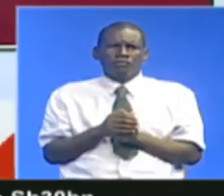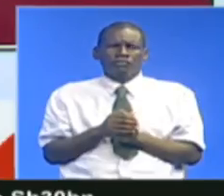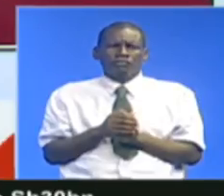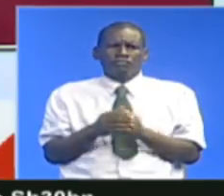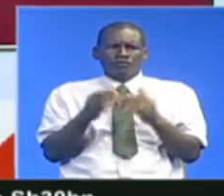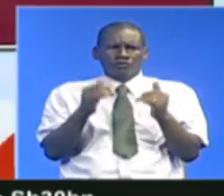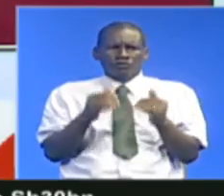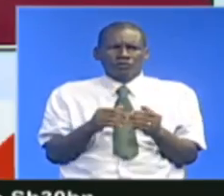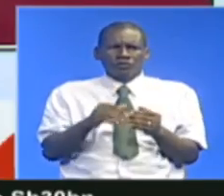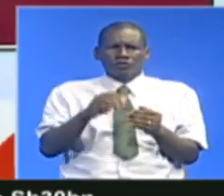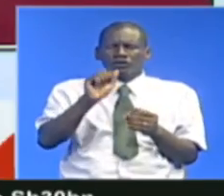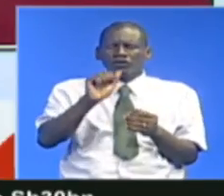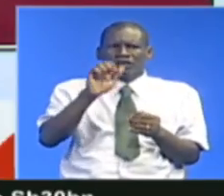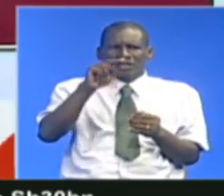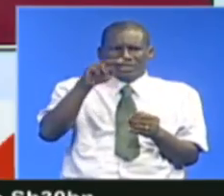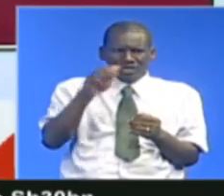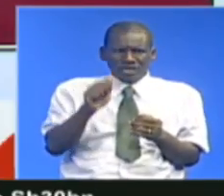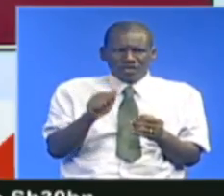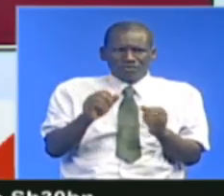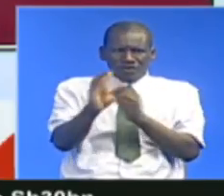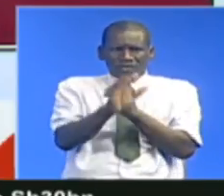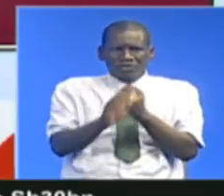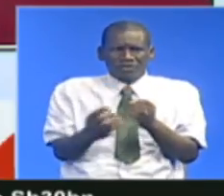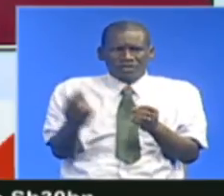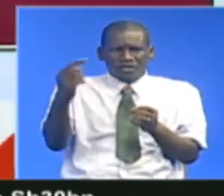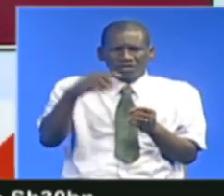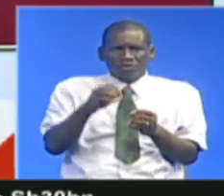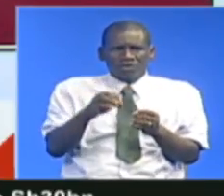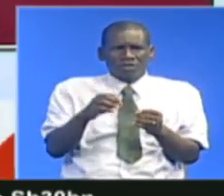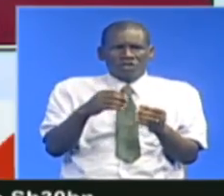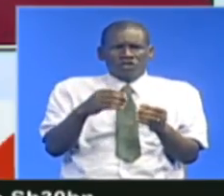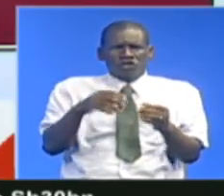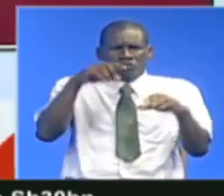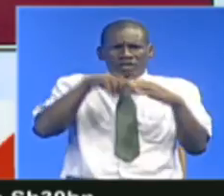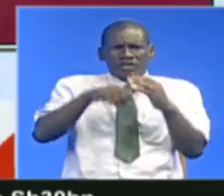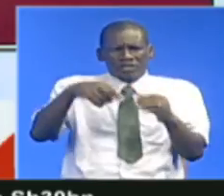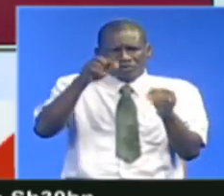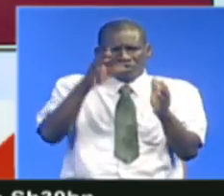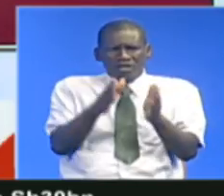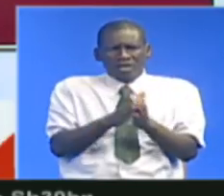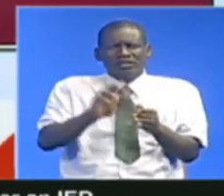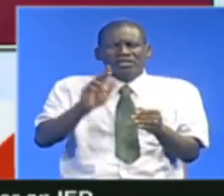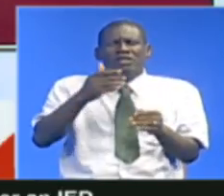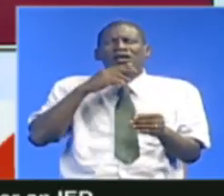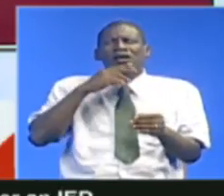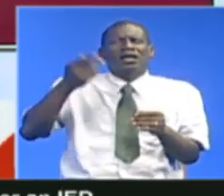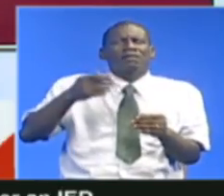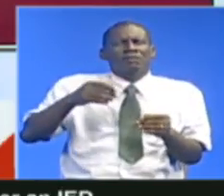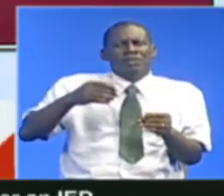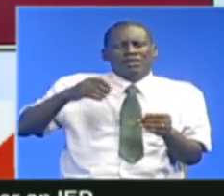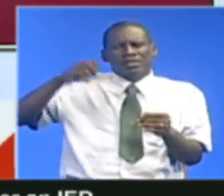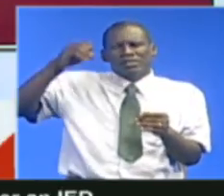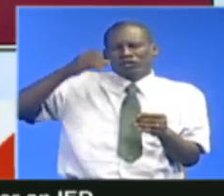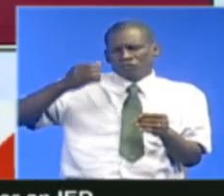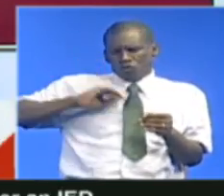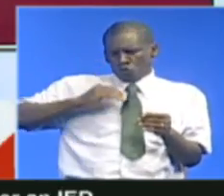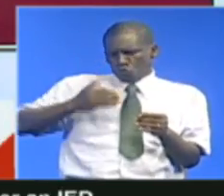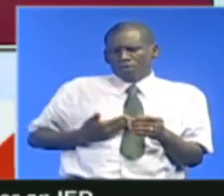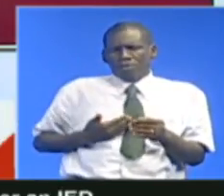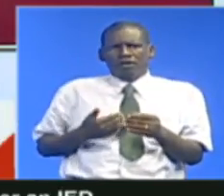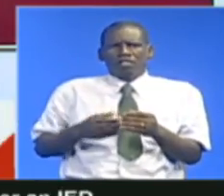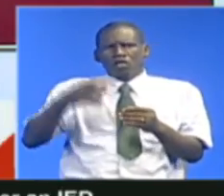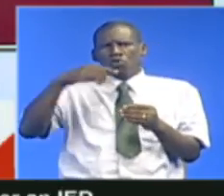Esse Akida was the toast of the country, coming off the bench to score the winner as the Harambee Starlets came from behind to beat two-time